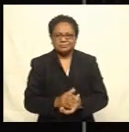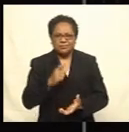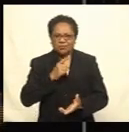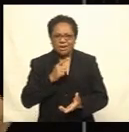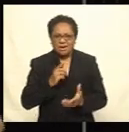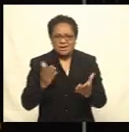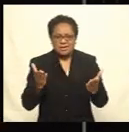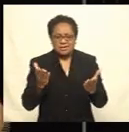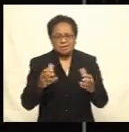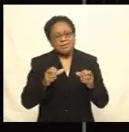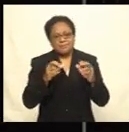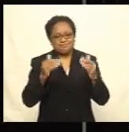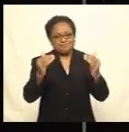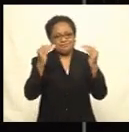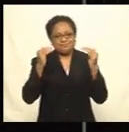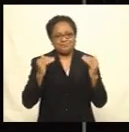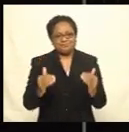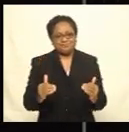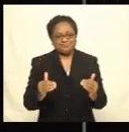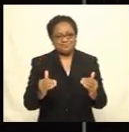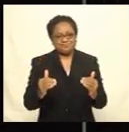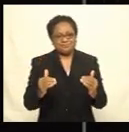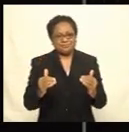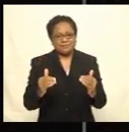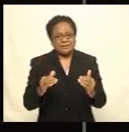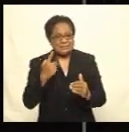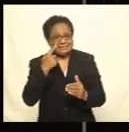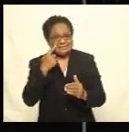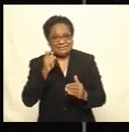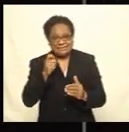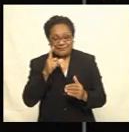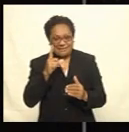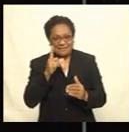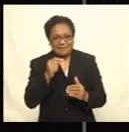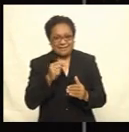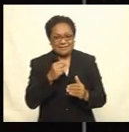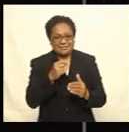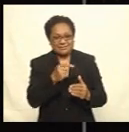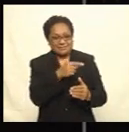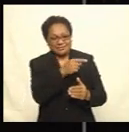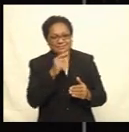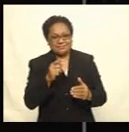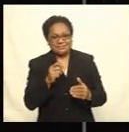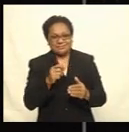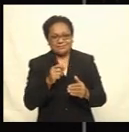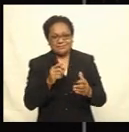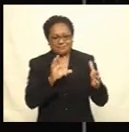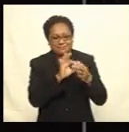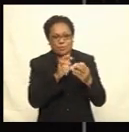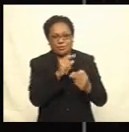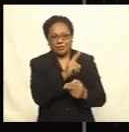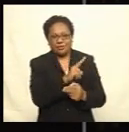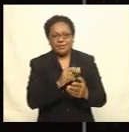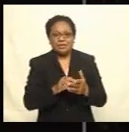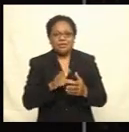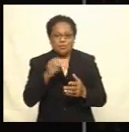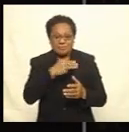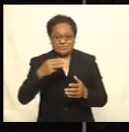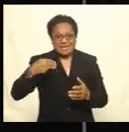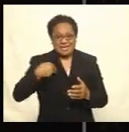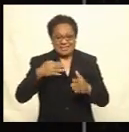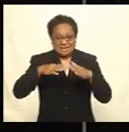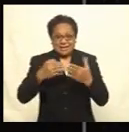We'll move on to the next story and see if we can catch up with Christiana later. The Health Ministry has completed the first round of screening